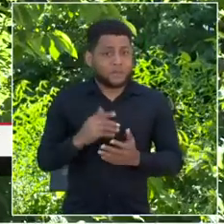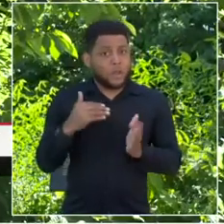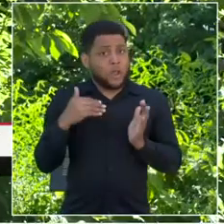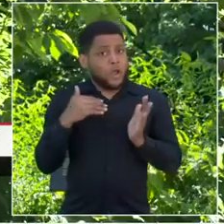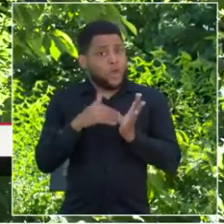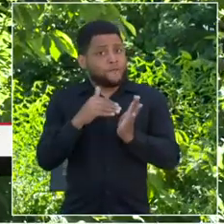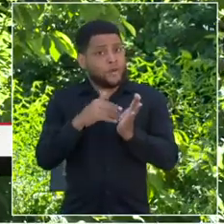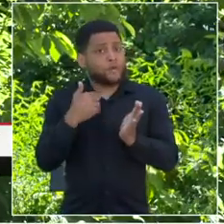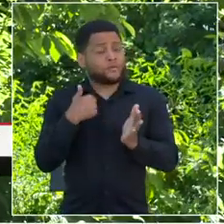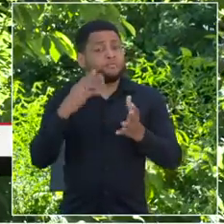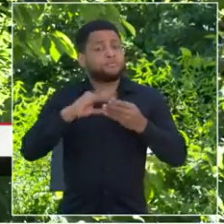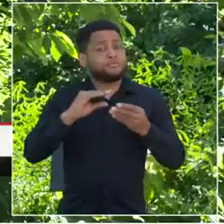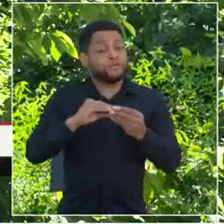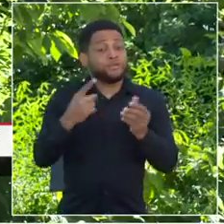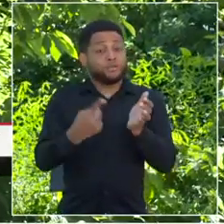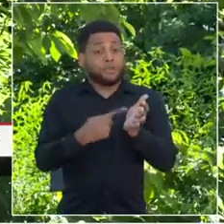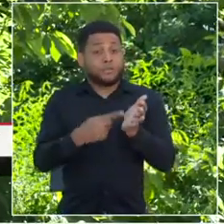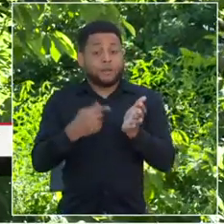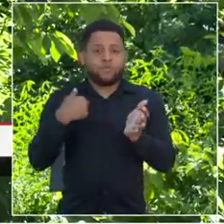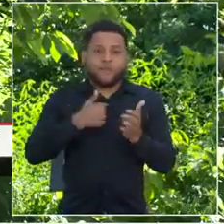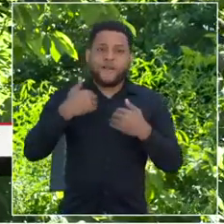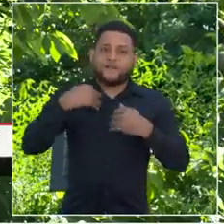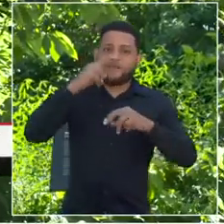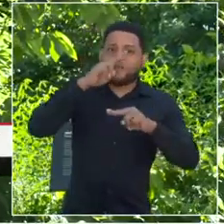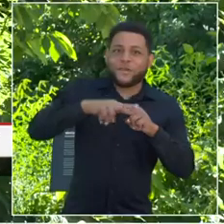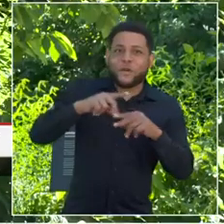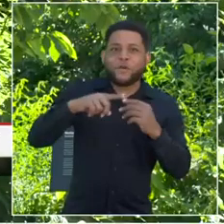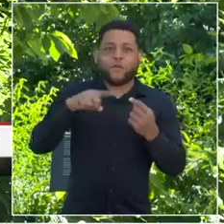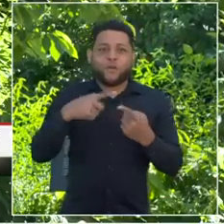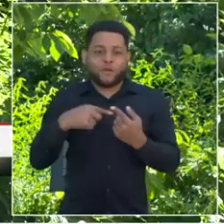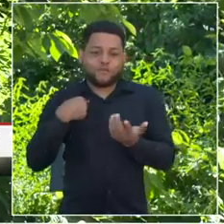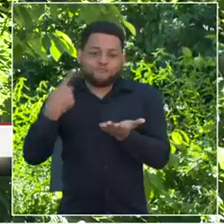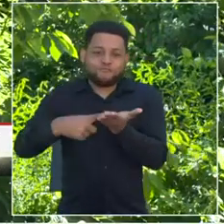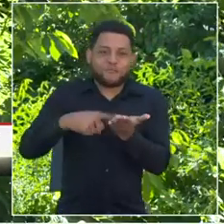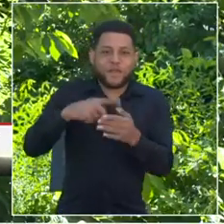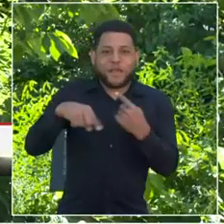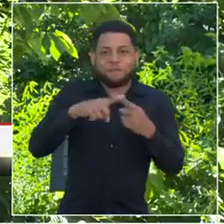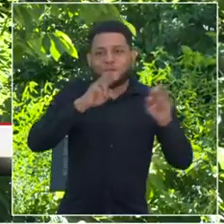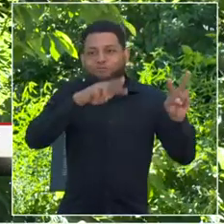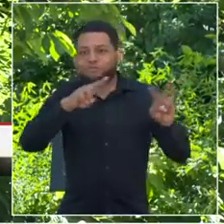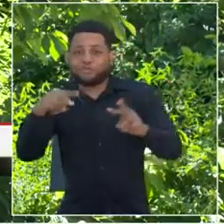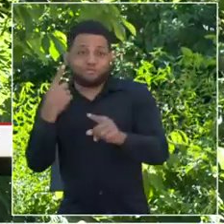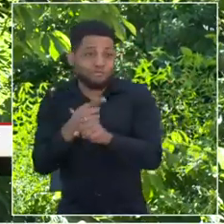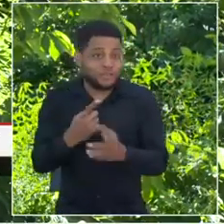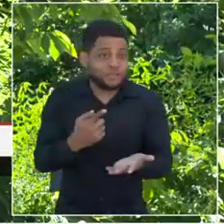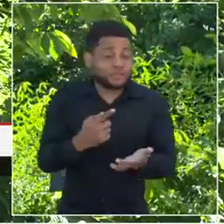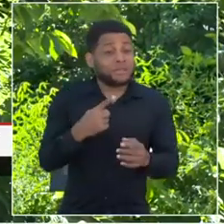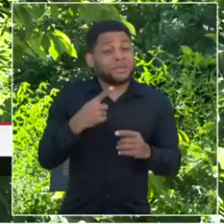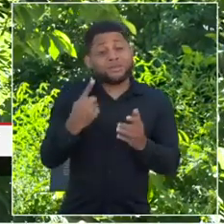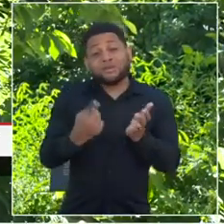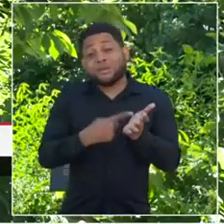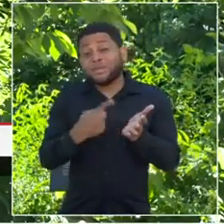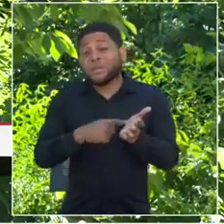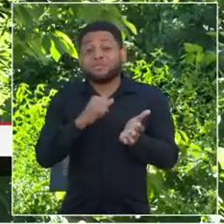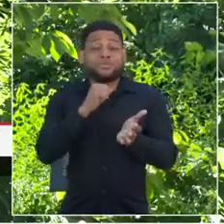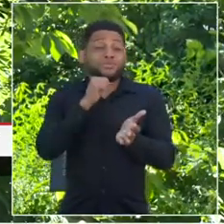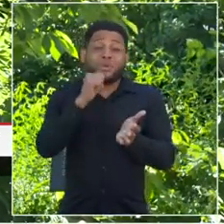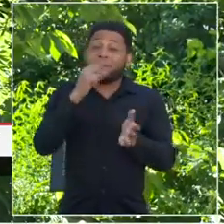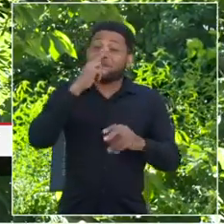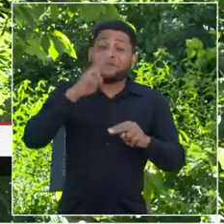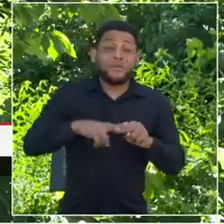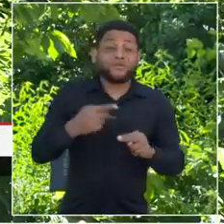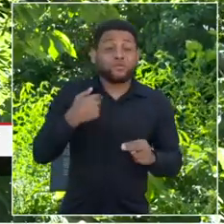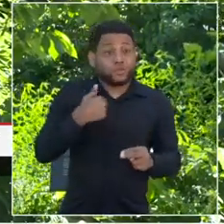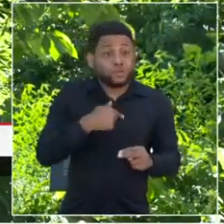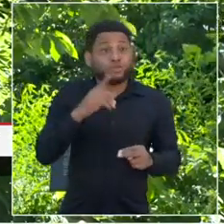have a lot of fun when we're talking about tourism, don't we? But it's not all fun and games. We take it very